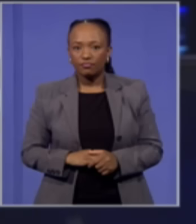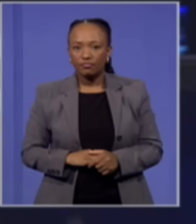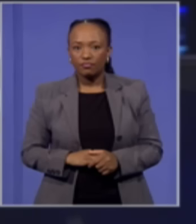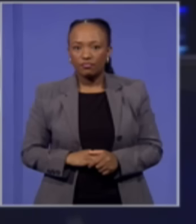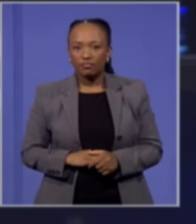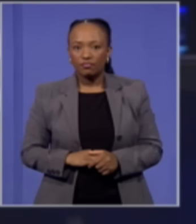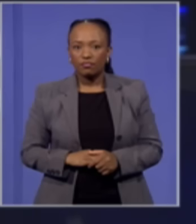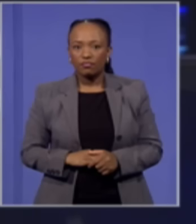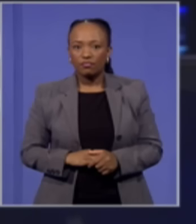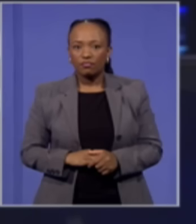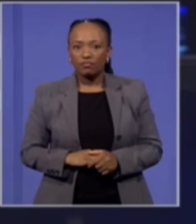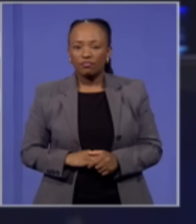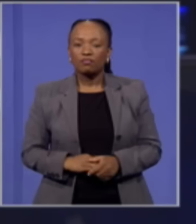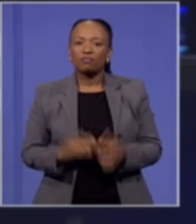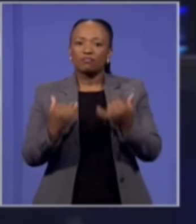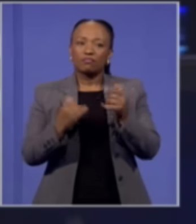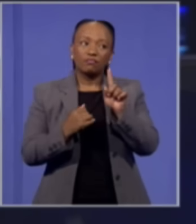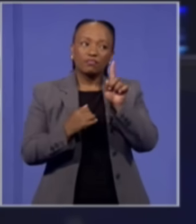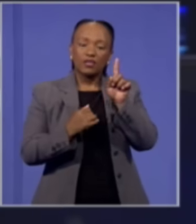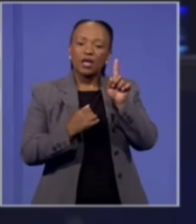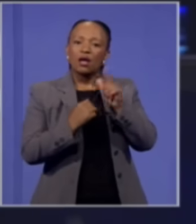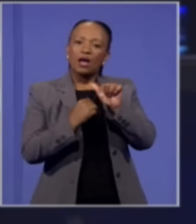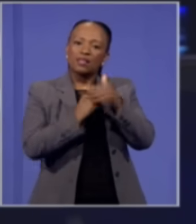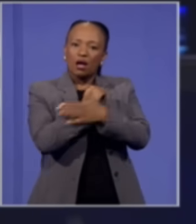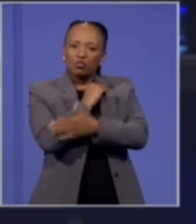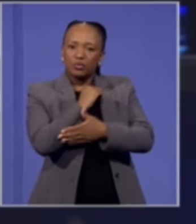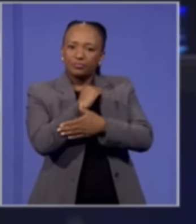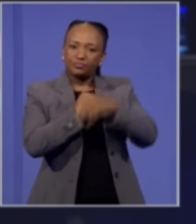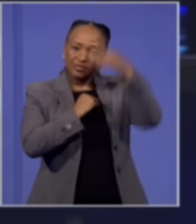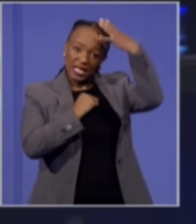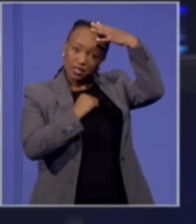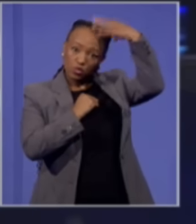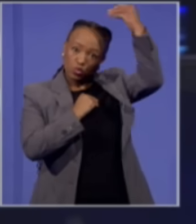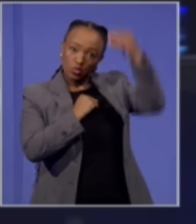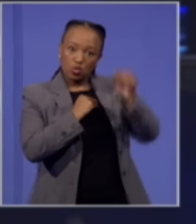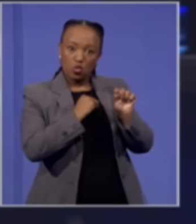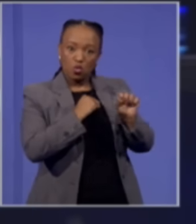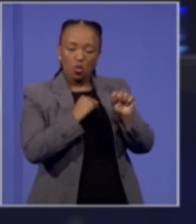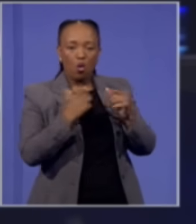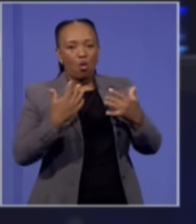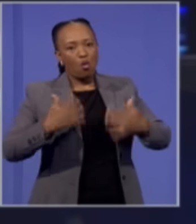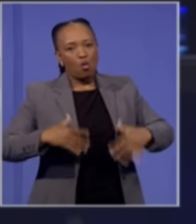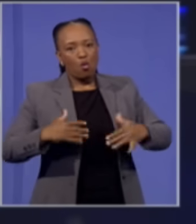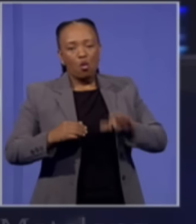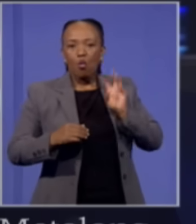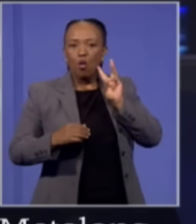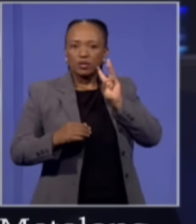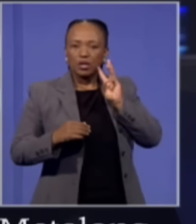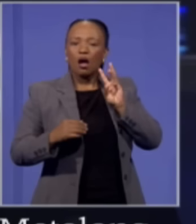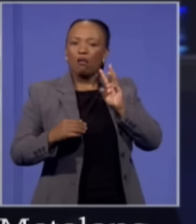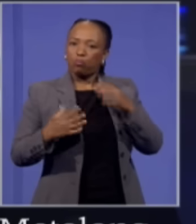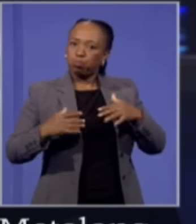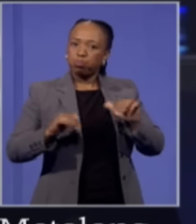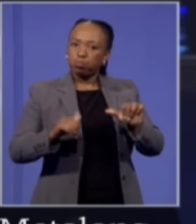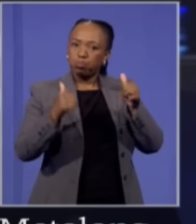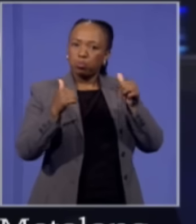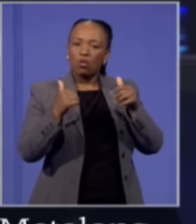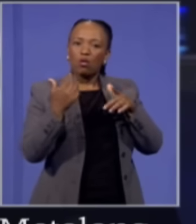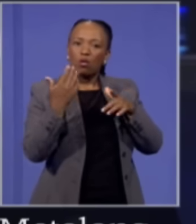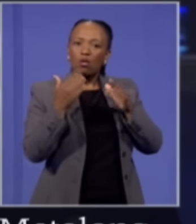Ha re tshelela ka hare ho naha, Lesotho le ikotla sefuba ka phepelo ya yona ya metsi e tswang letamong la